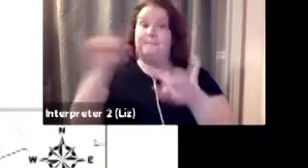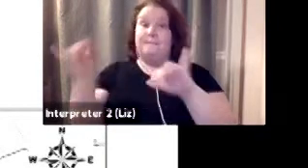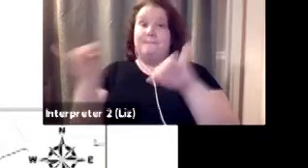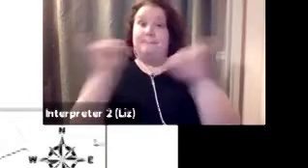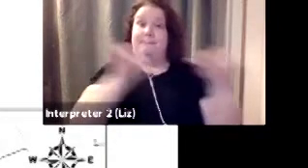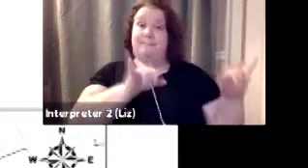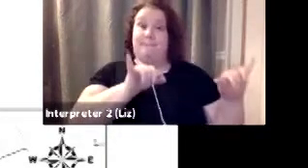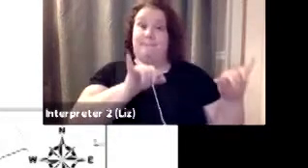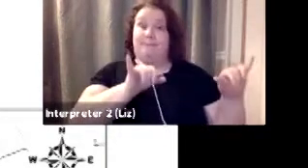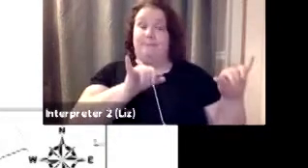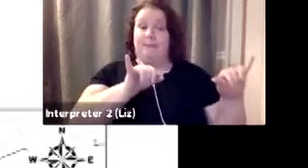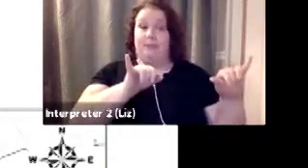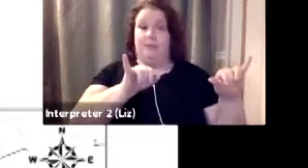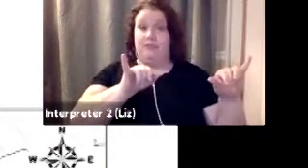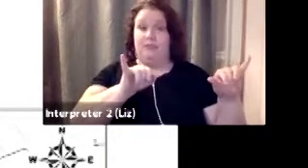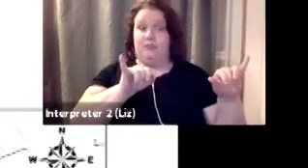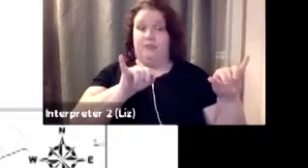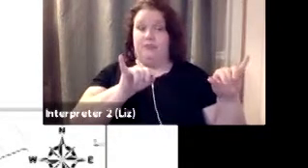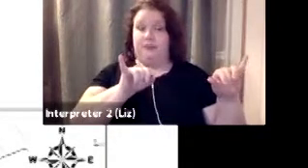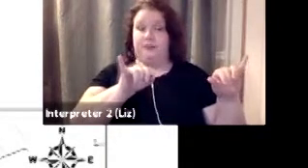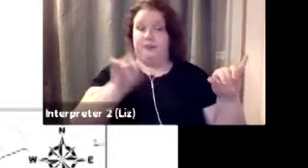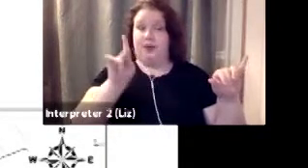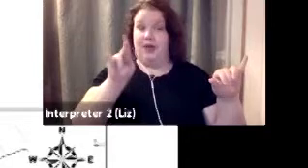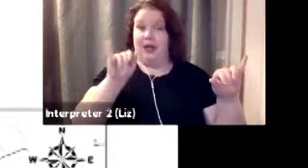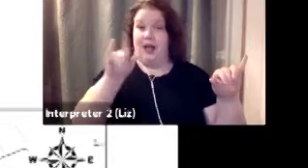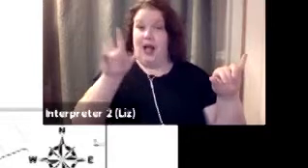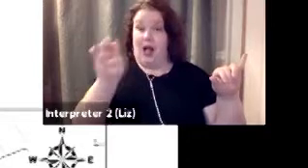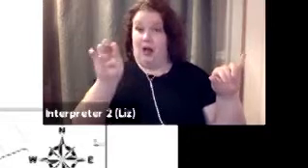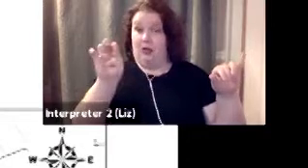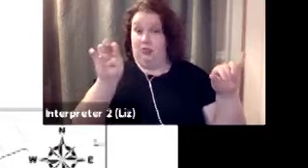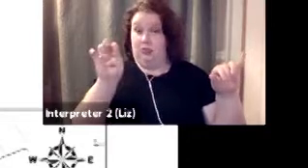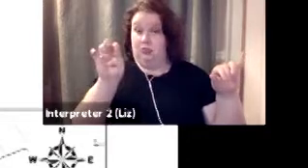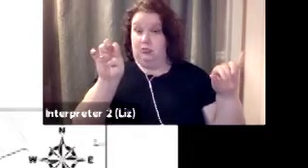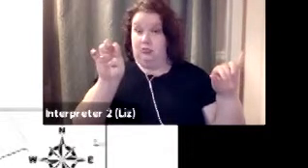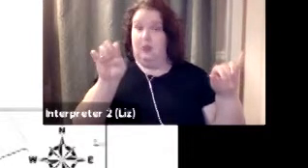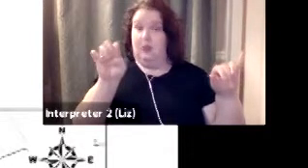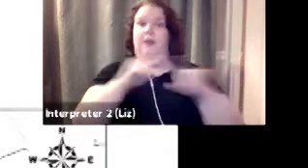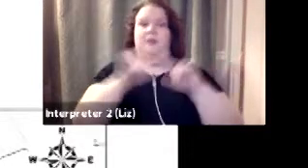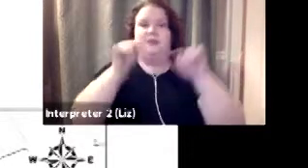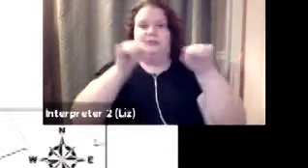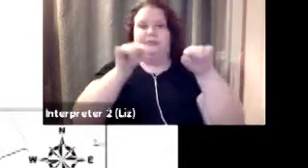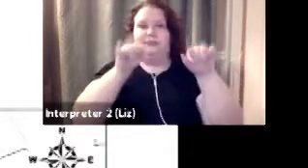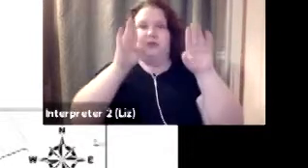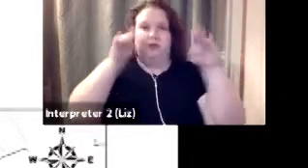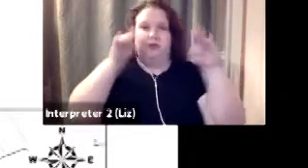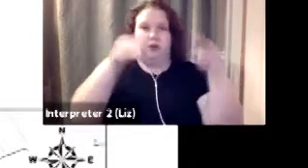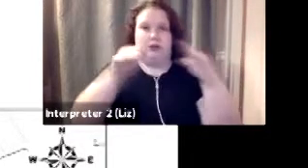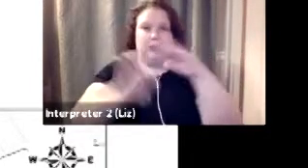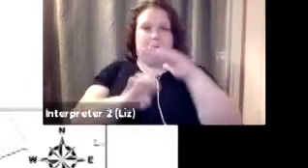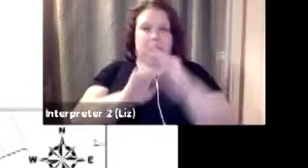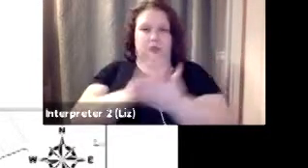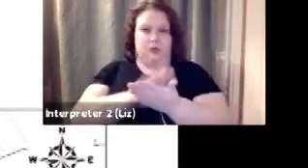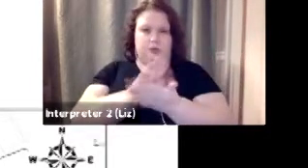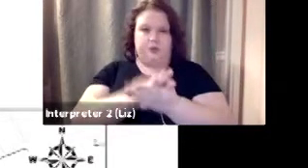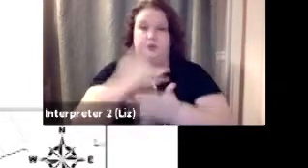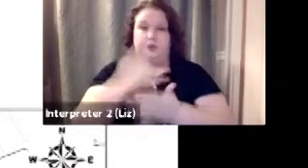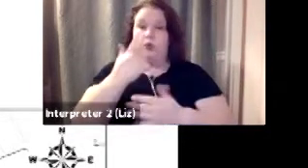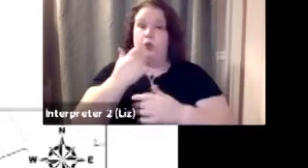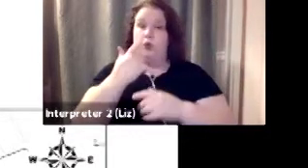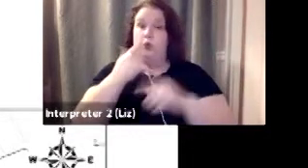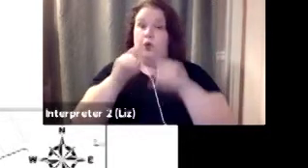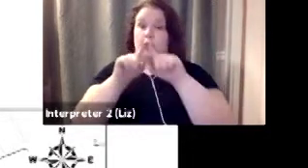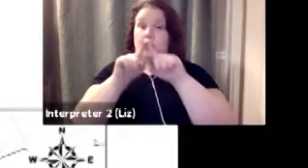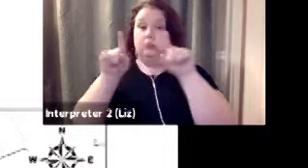uh, Kyle's slide, but these are focused on the elementary school. And so each red block represents one of the